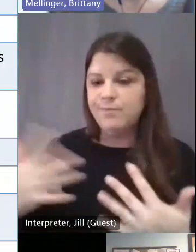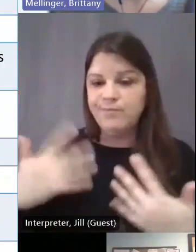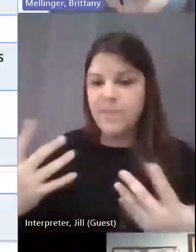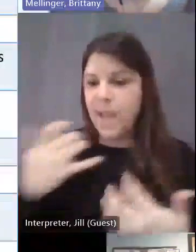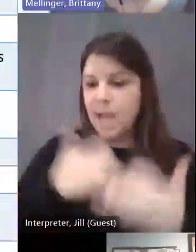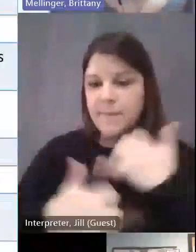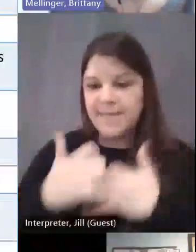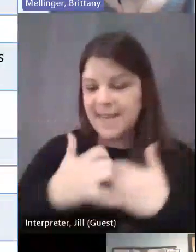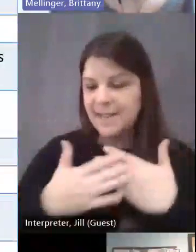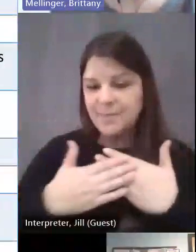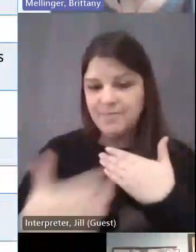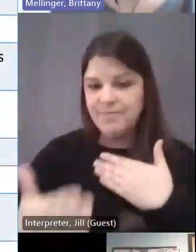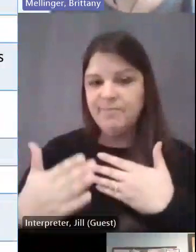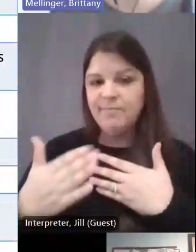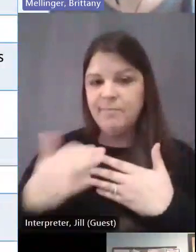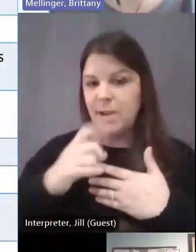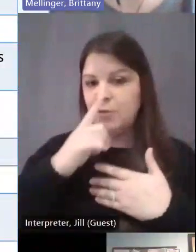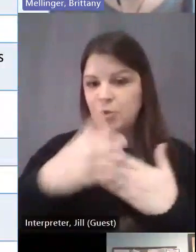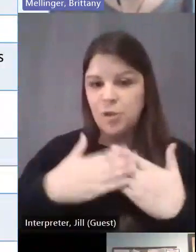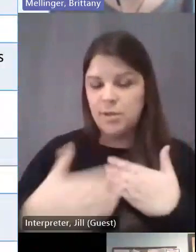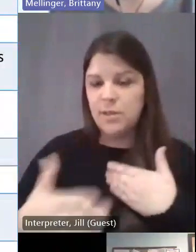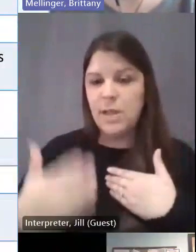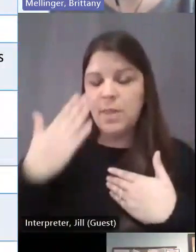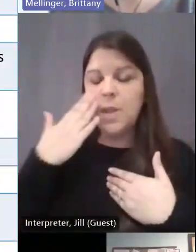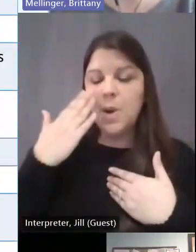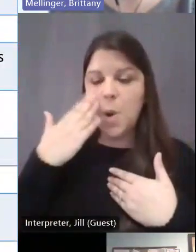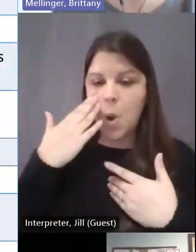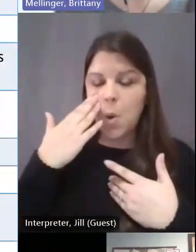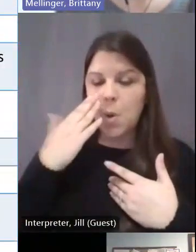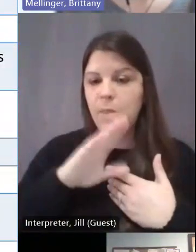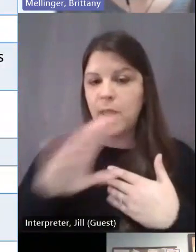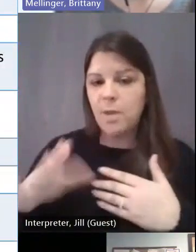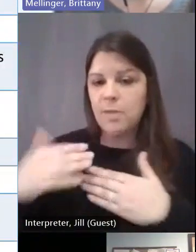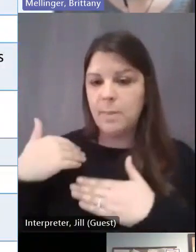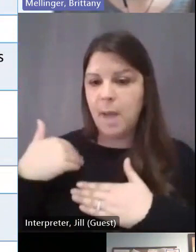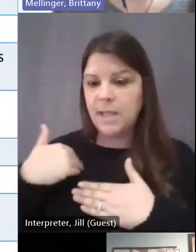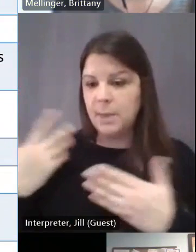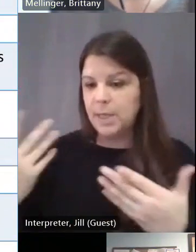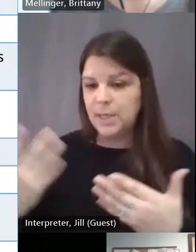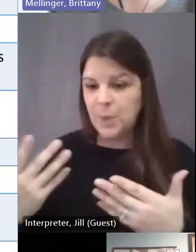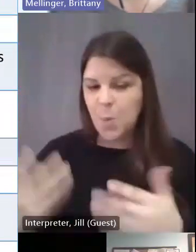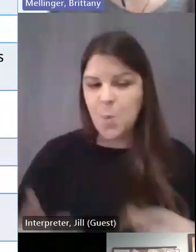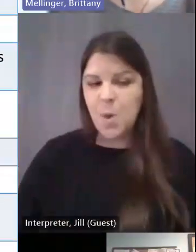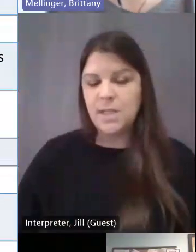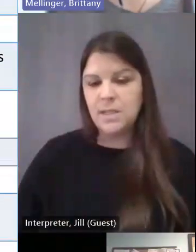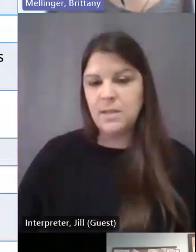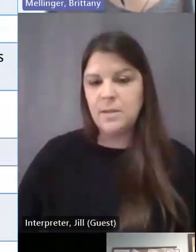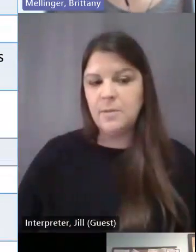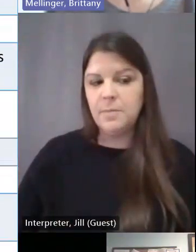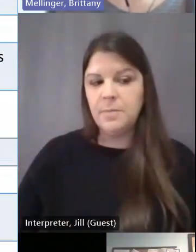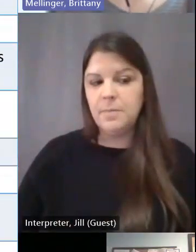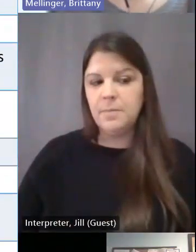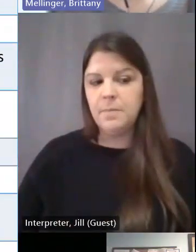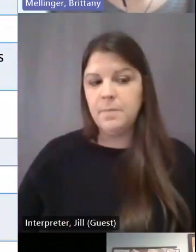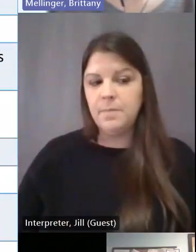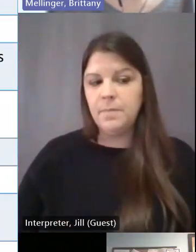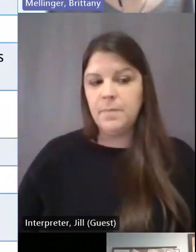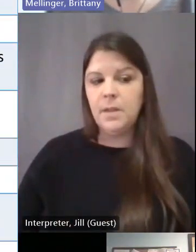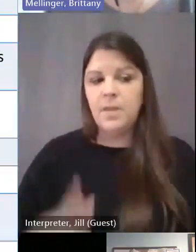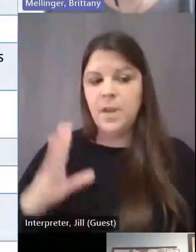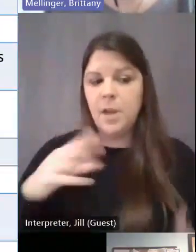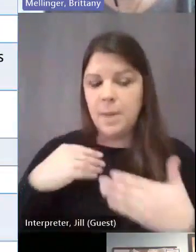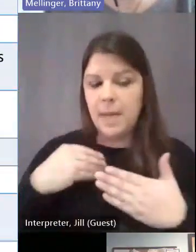mistakes going forward, making sure that they know what their responsibilities are. There could be monetary reimbursement